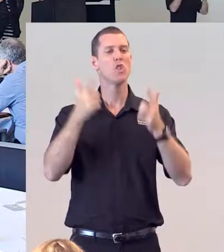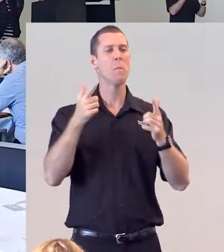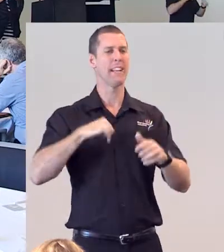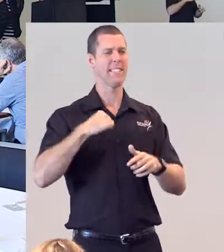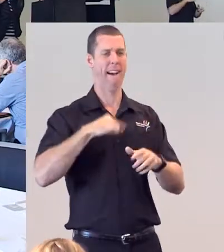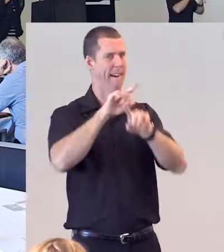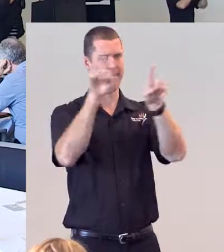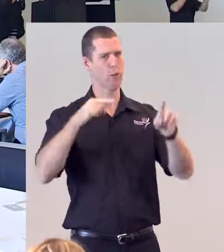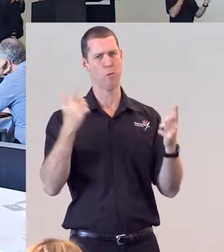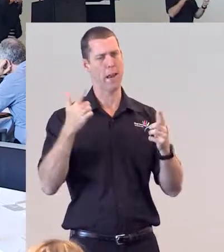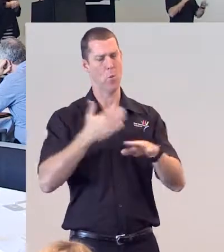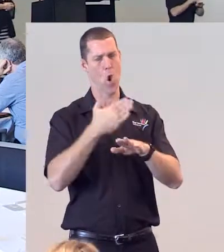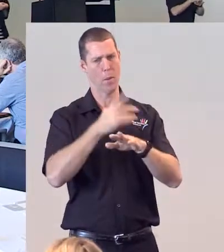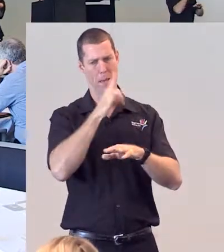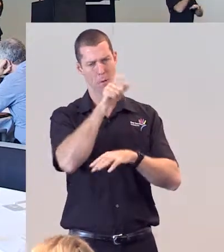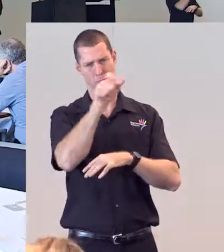Too many workers. Too many CEOs,